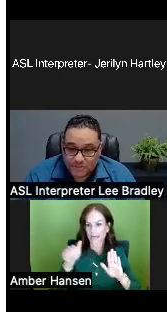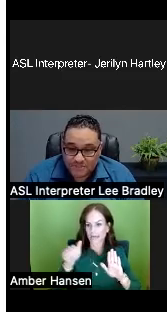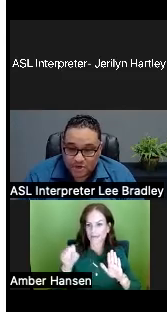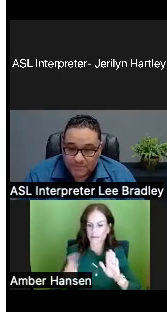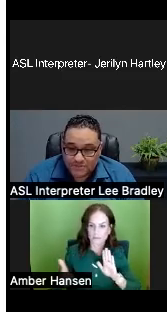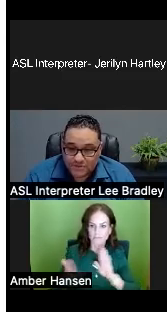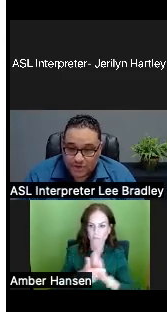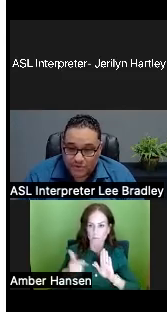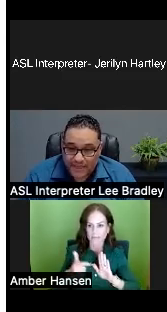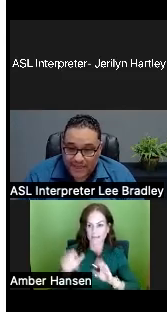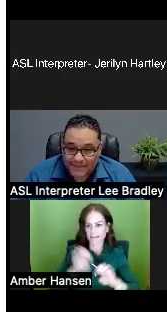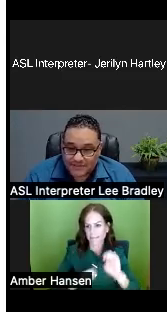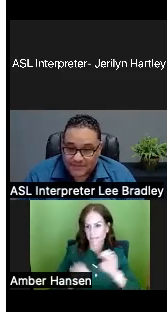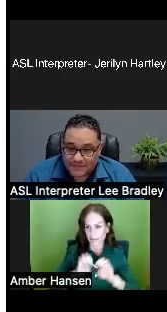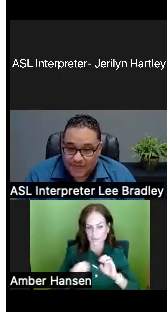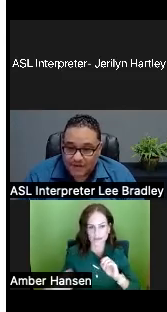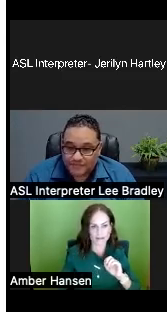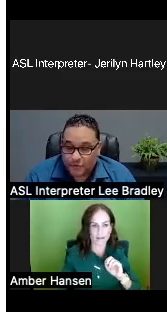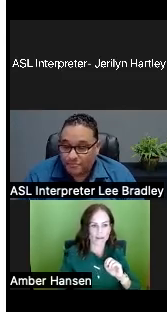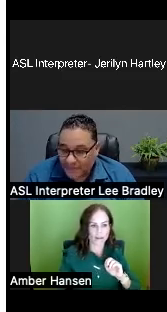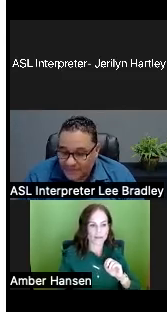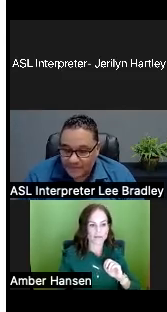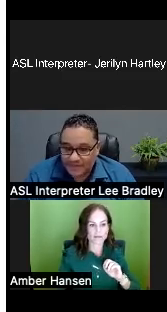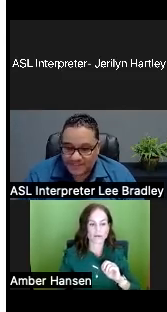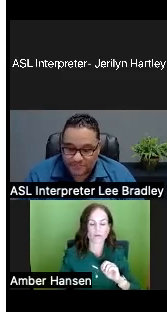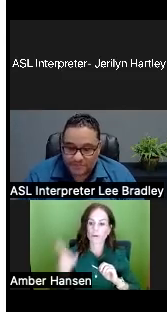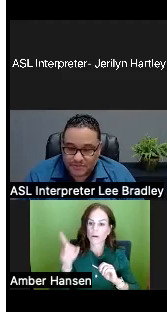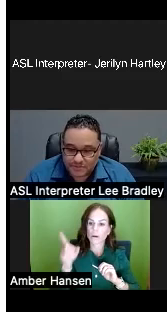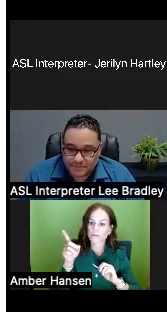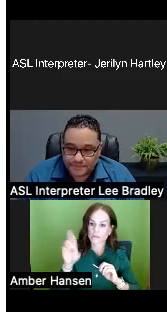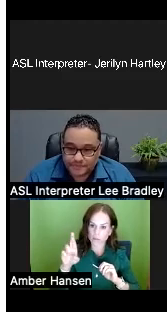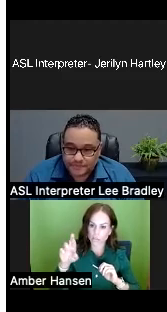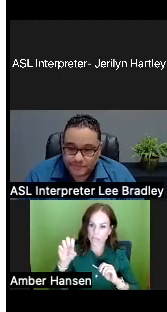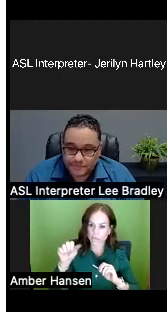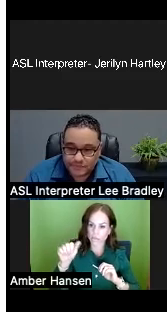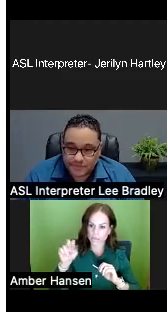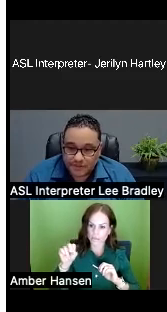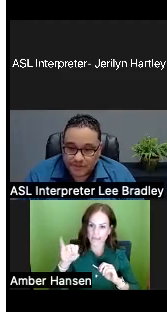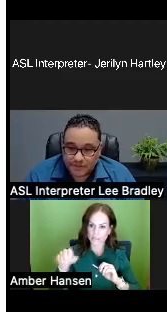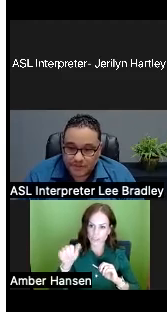Those experiments are known as forbidden experiments.